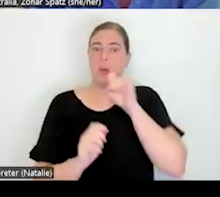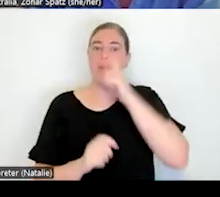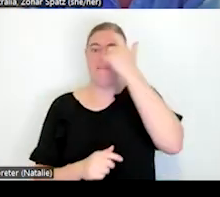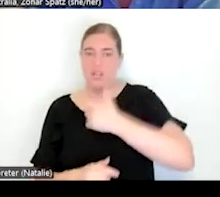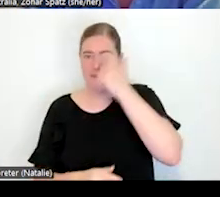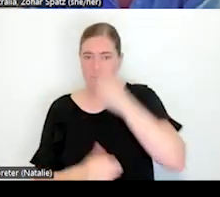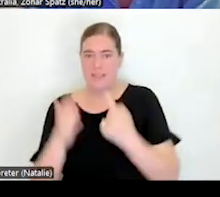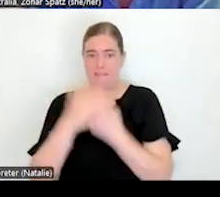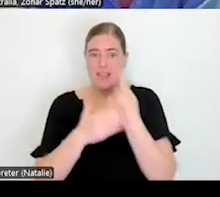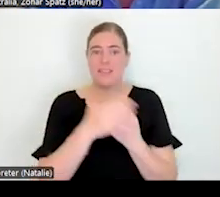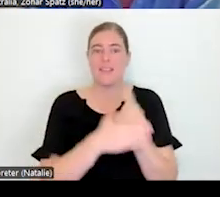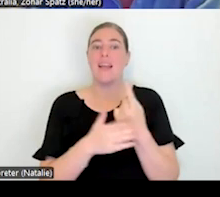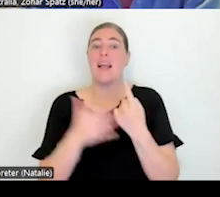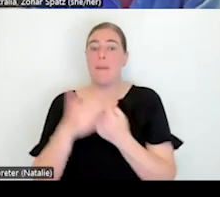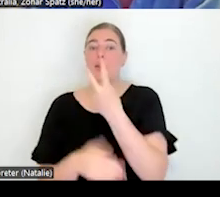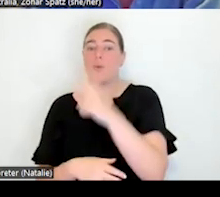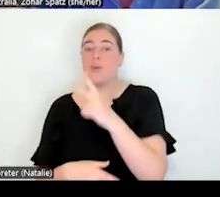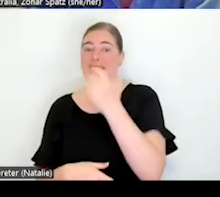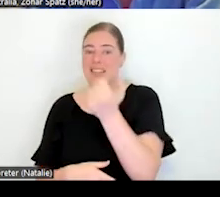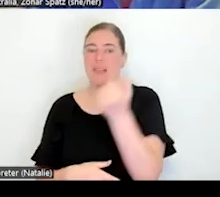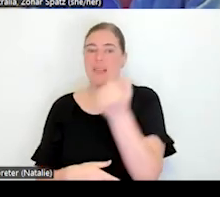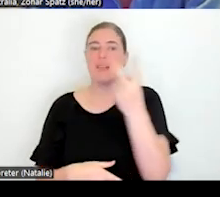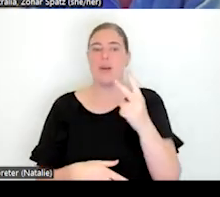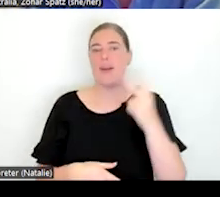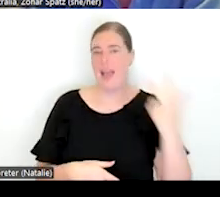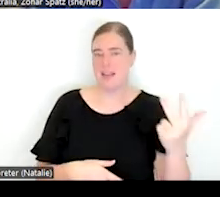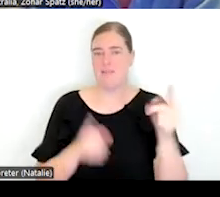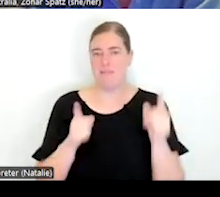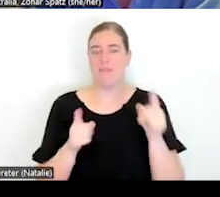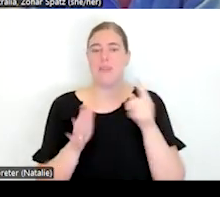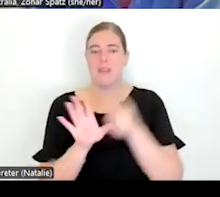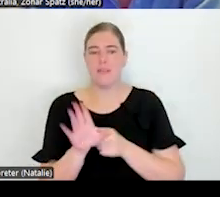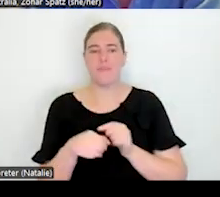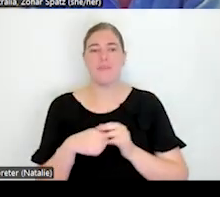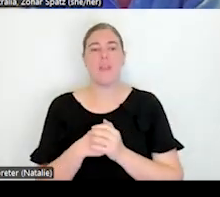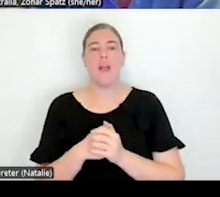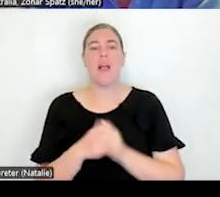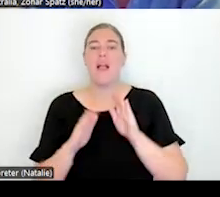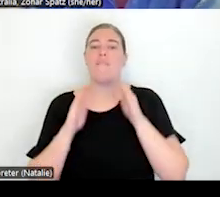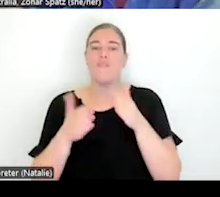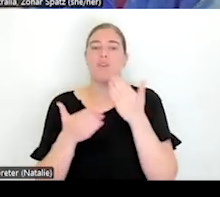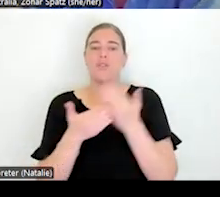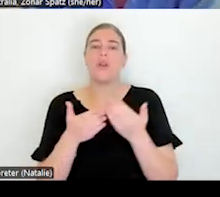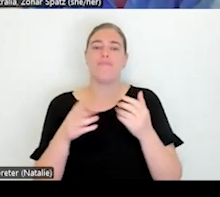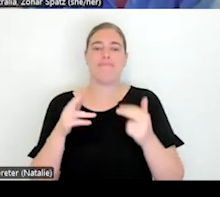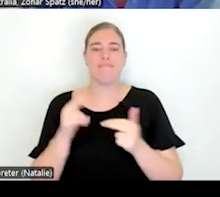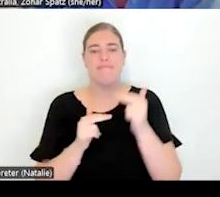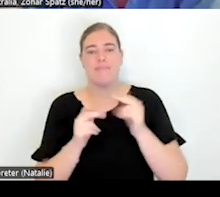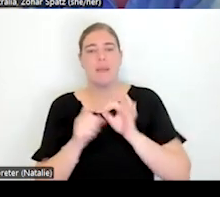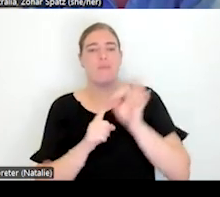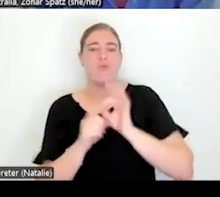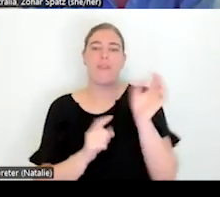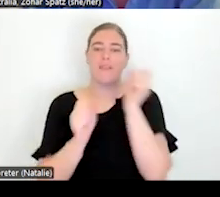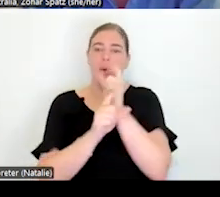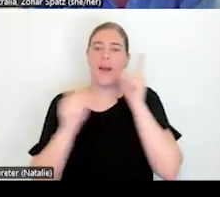held in 2026 and 2028. These will be focused on building wider sector awareness of the